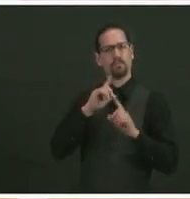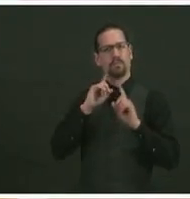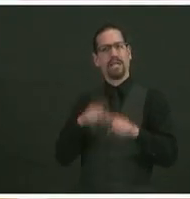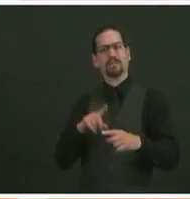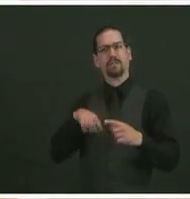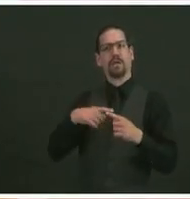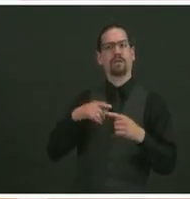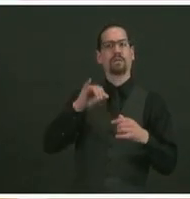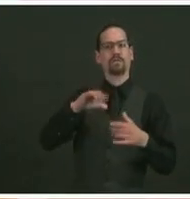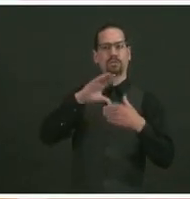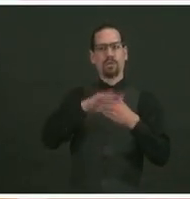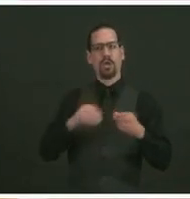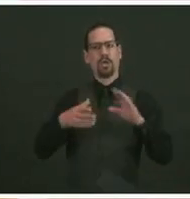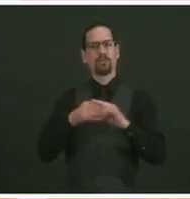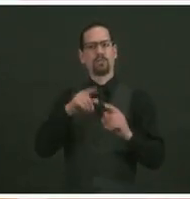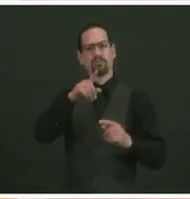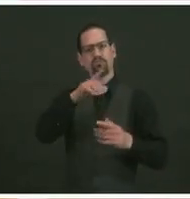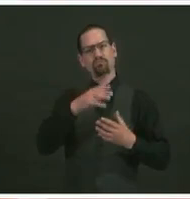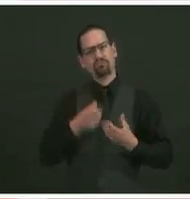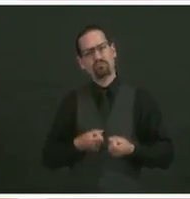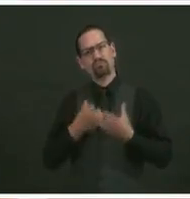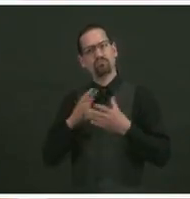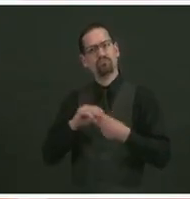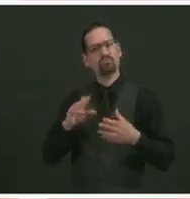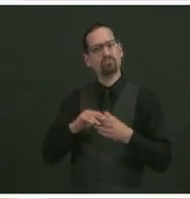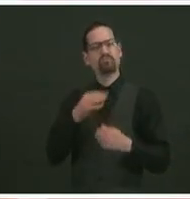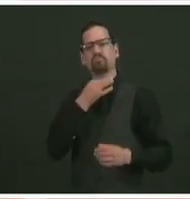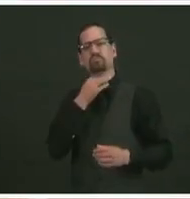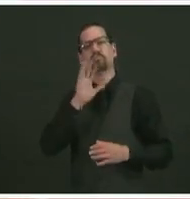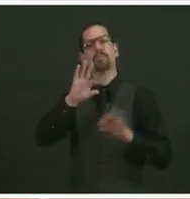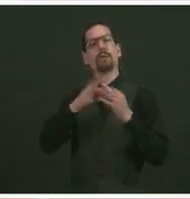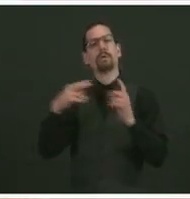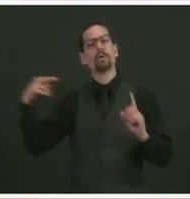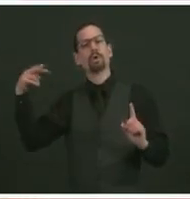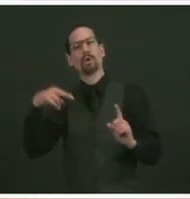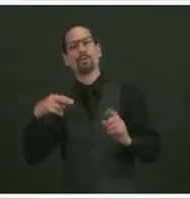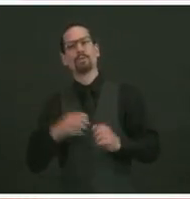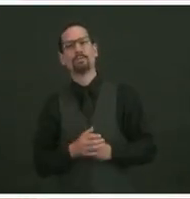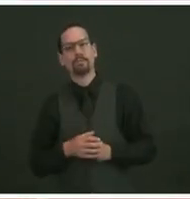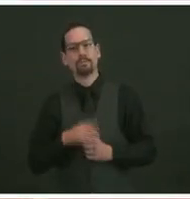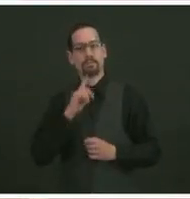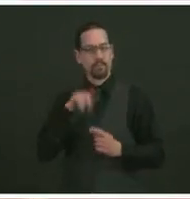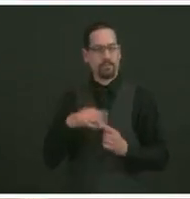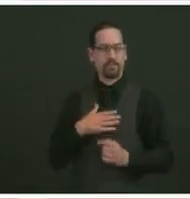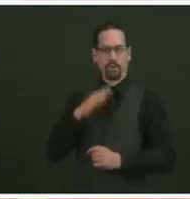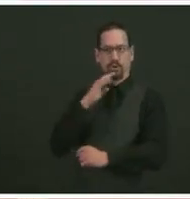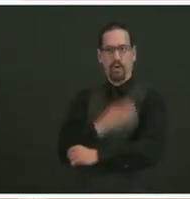that? Any feedback on that? How did Sarah like her story? You kidding me? She loved it.